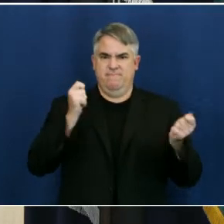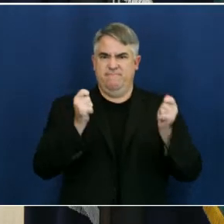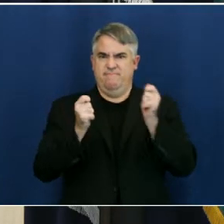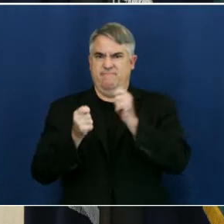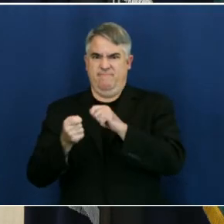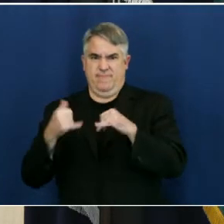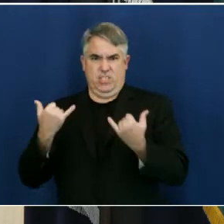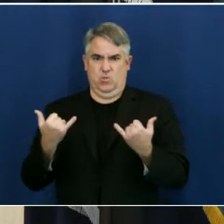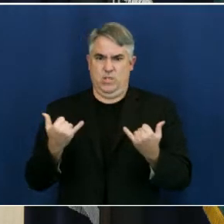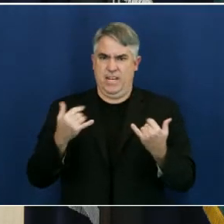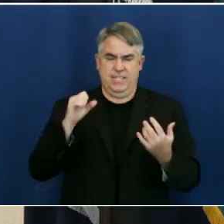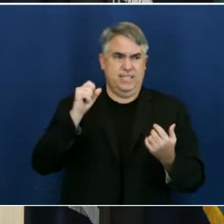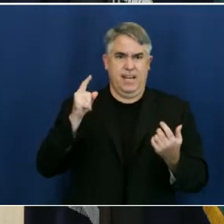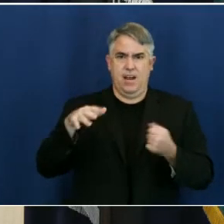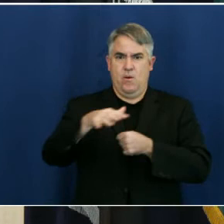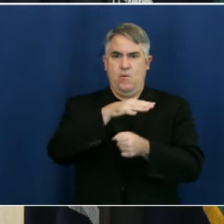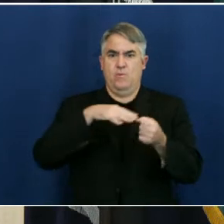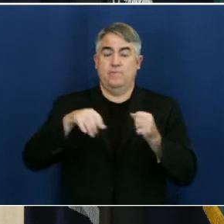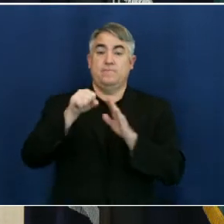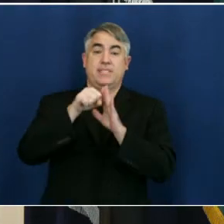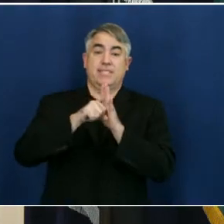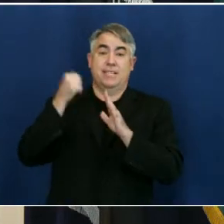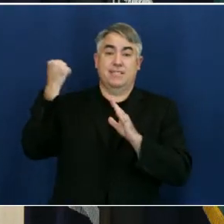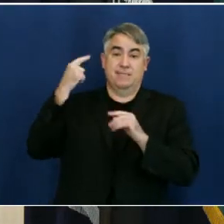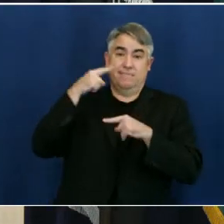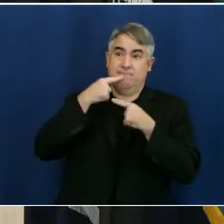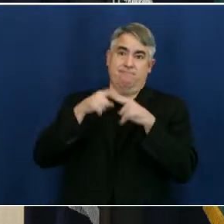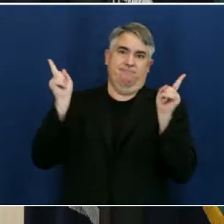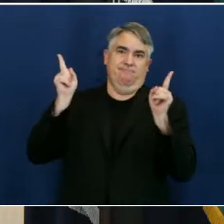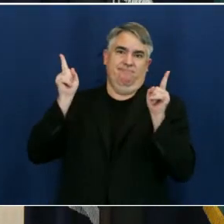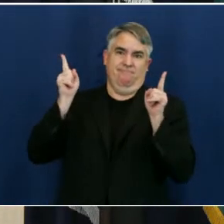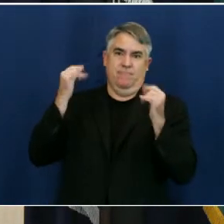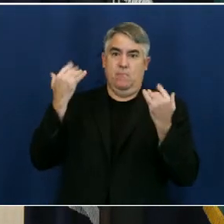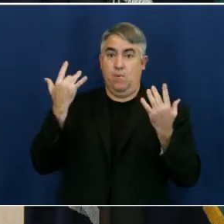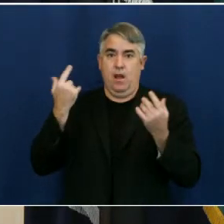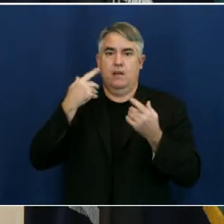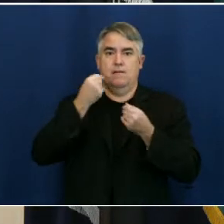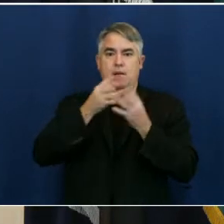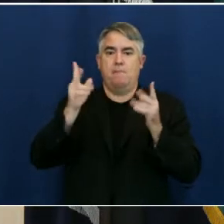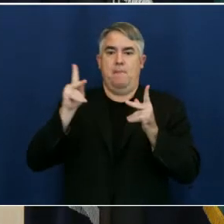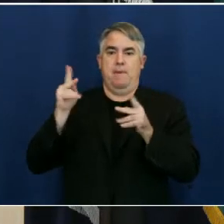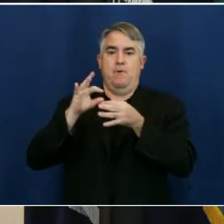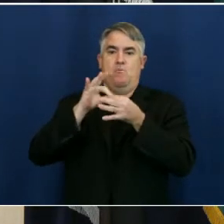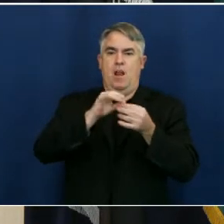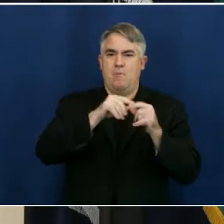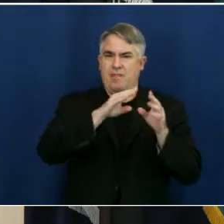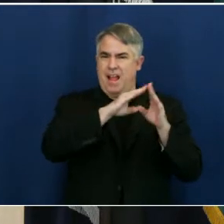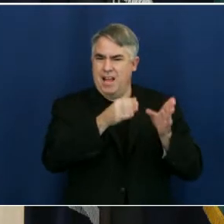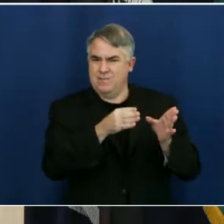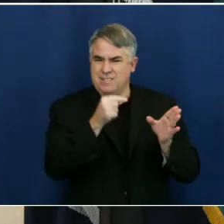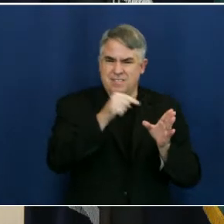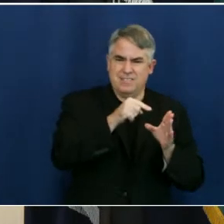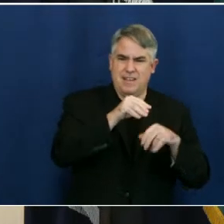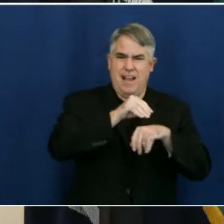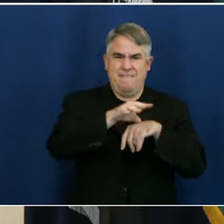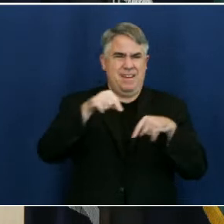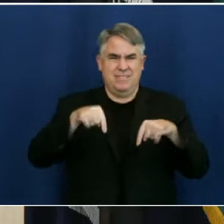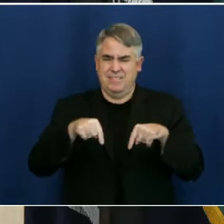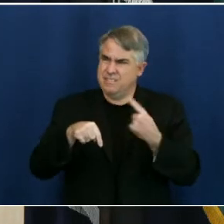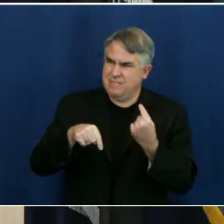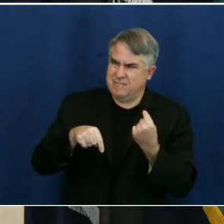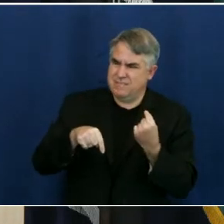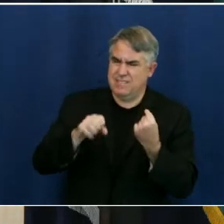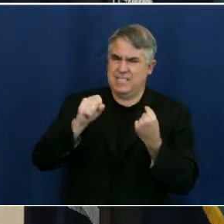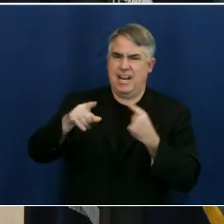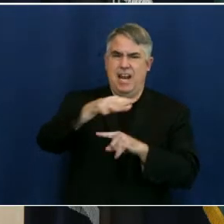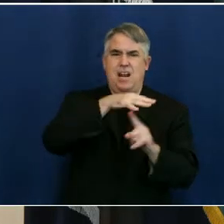relates to the state's announcement on the regional stay-at-home orders today. I'll briefly walk you through what it means for San Diego County. Supervisor Vargas